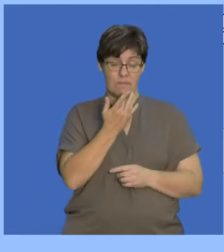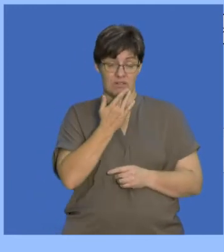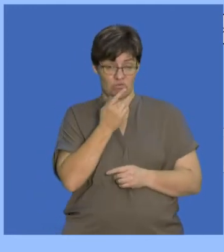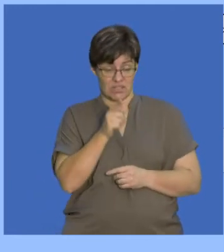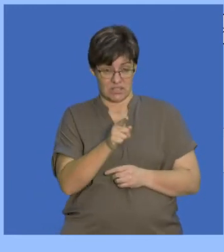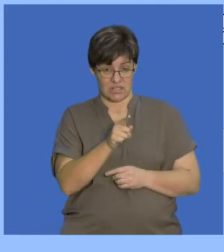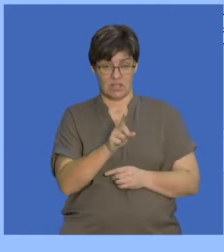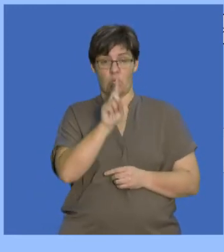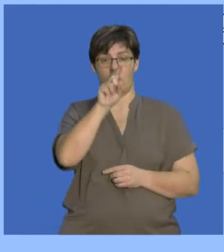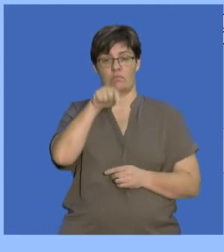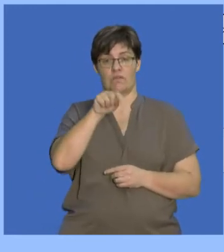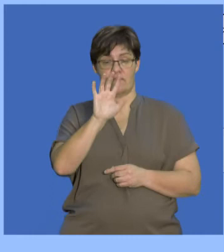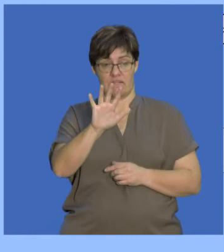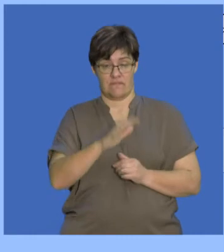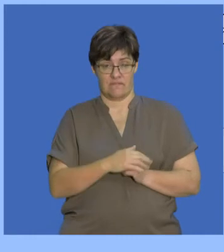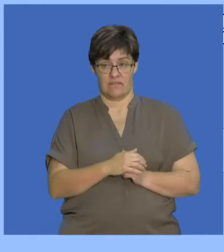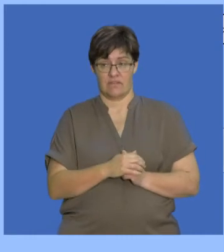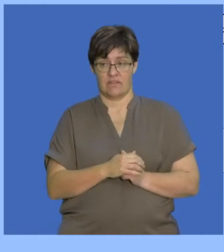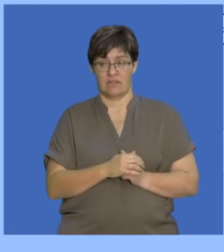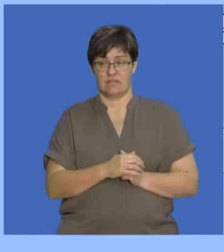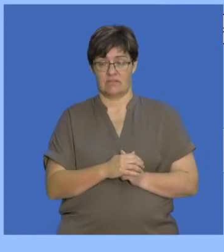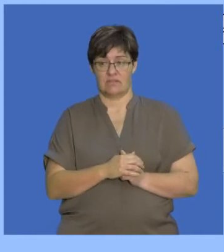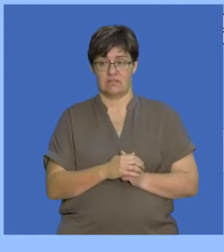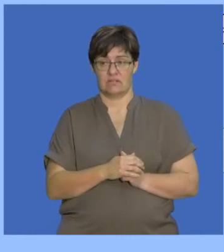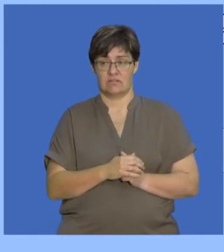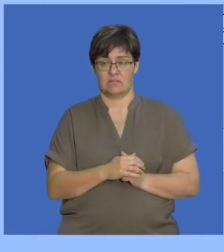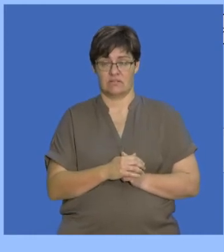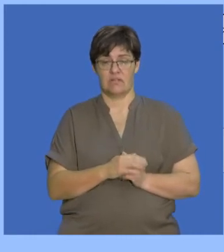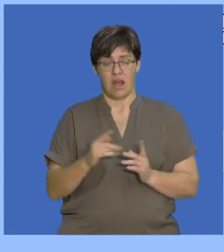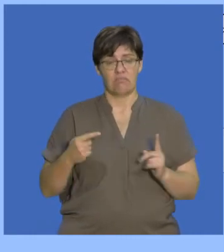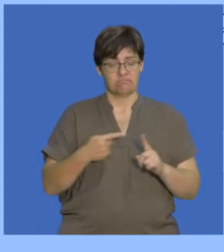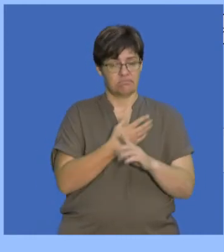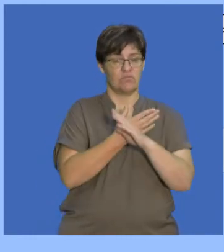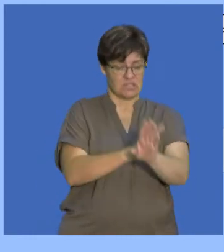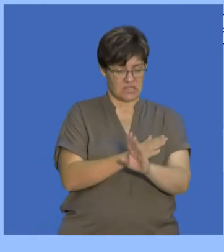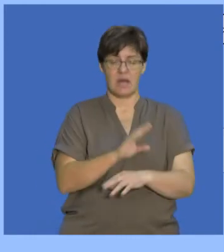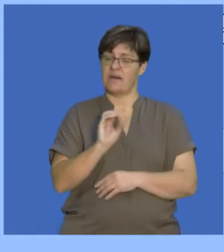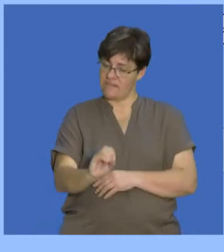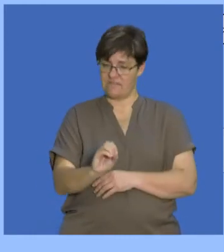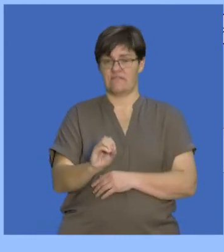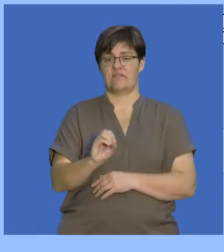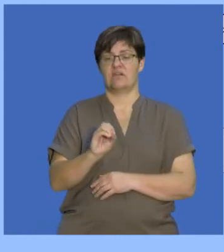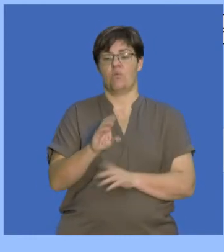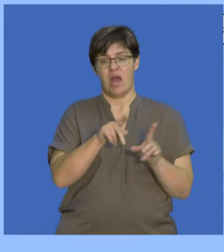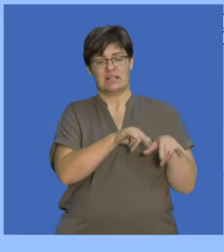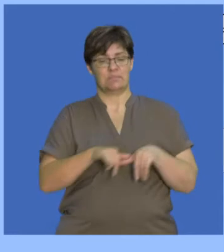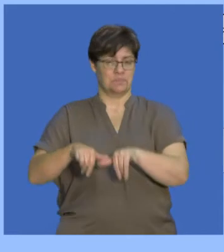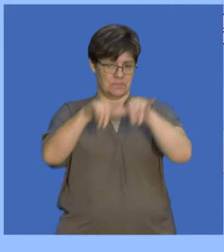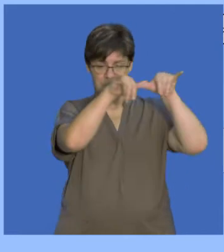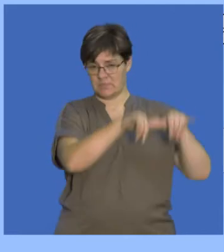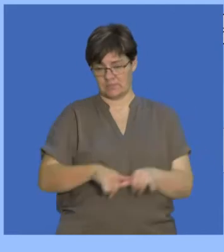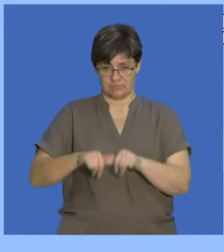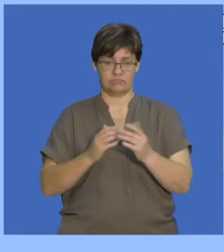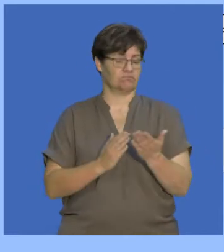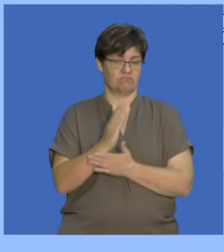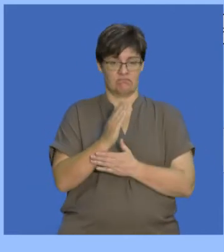is 1.5. Across that, even across the resistor is 1.5, because that's the total voltage with a current of